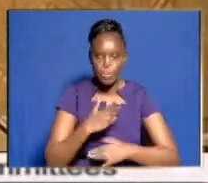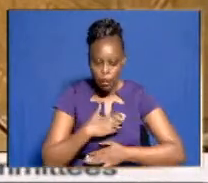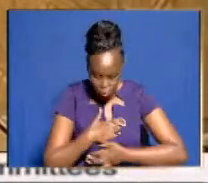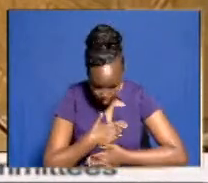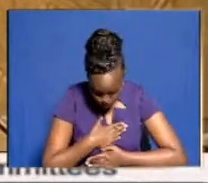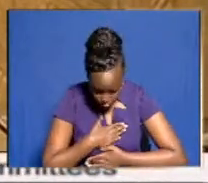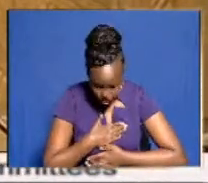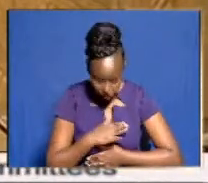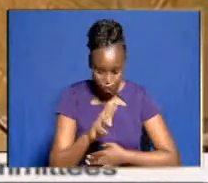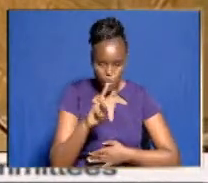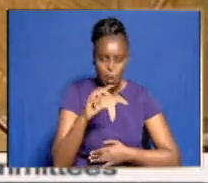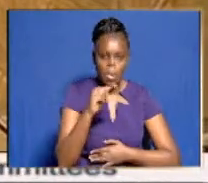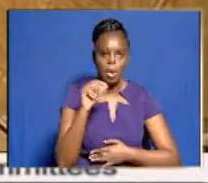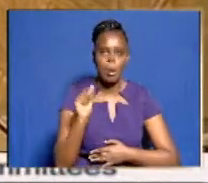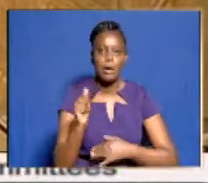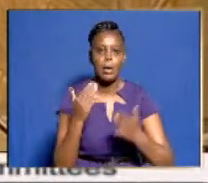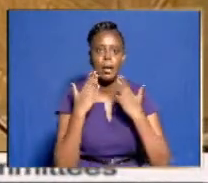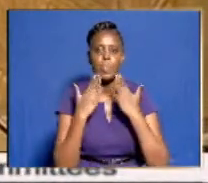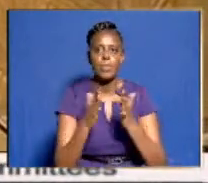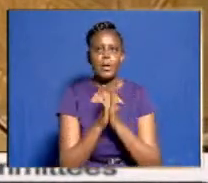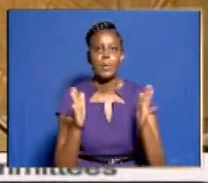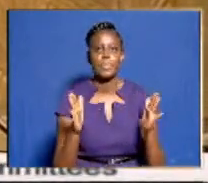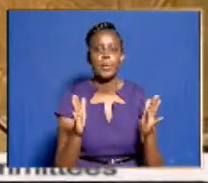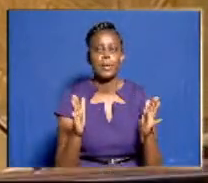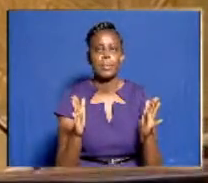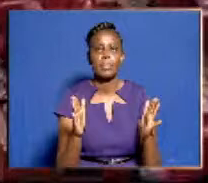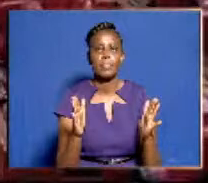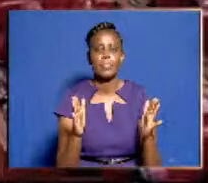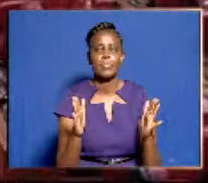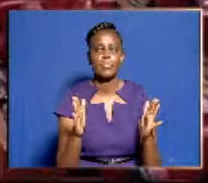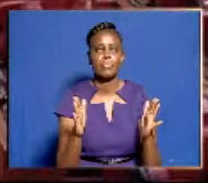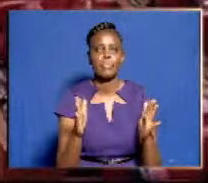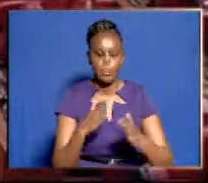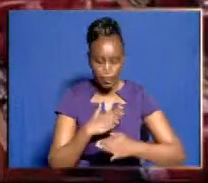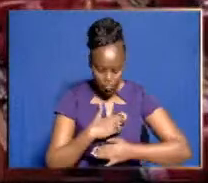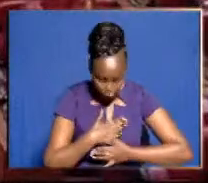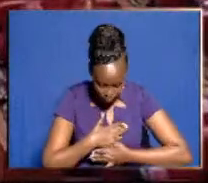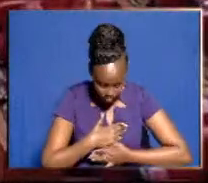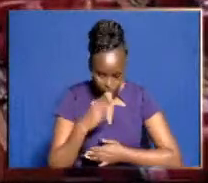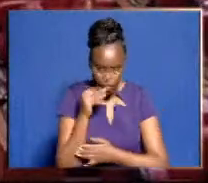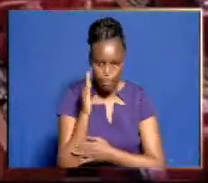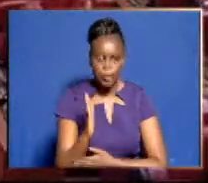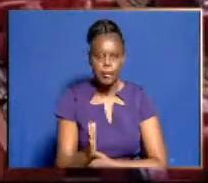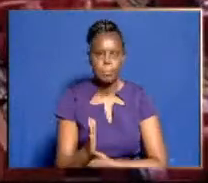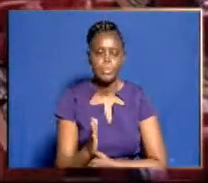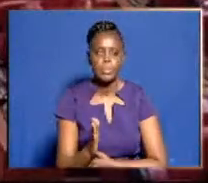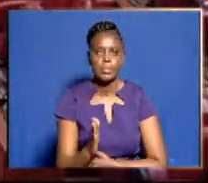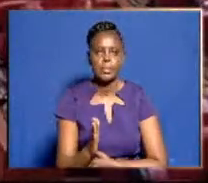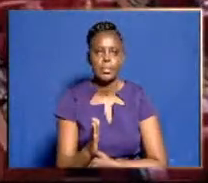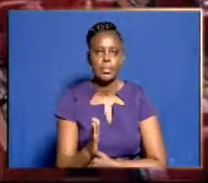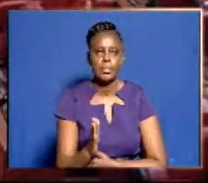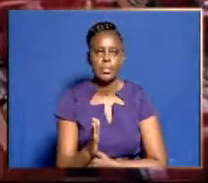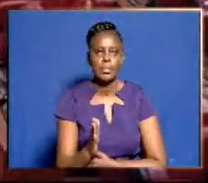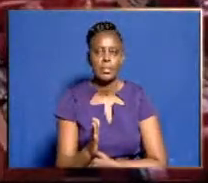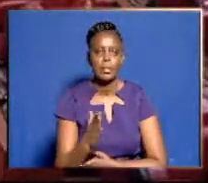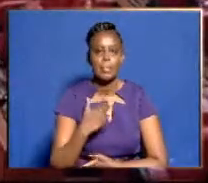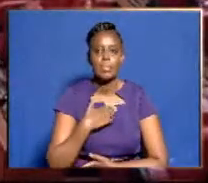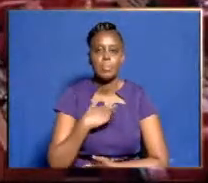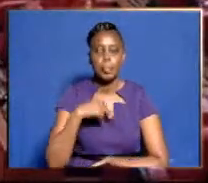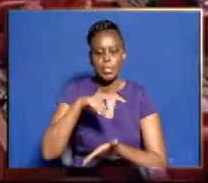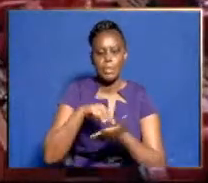Wanga. Thank you very much, Honorable Speaker. Honorable Speaker, I rise